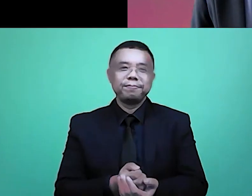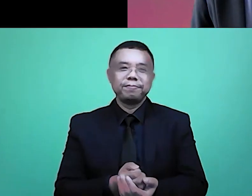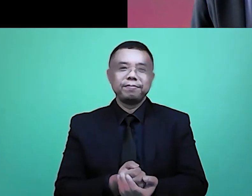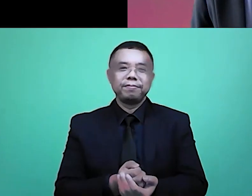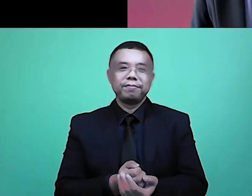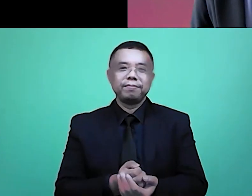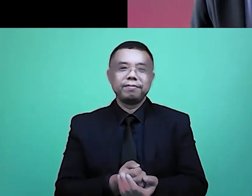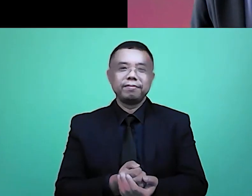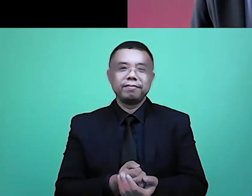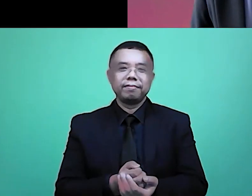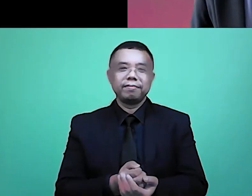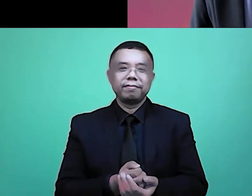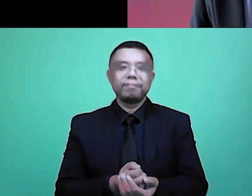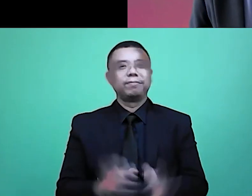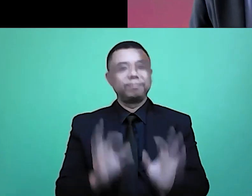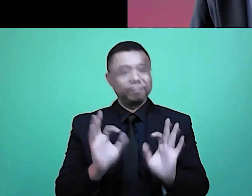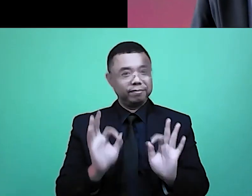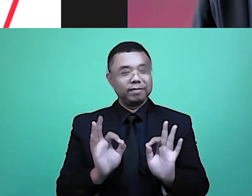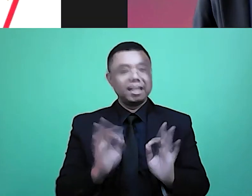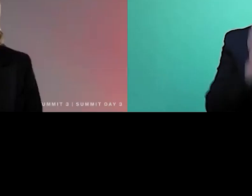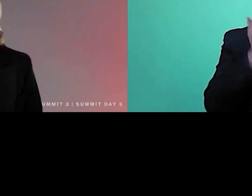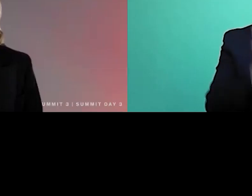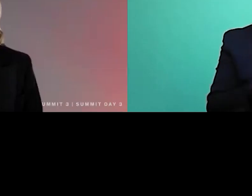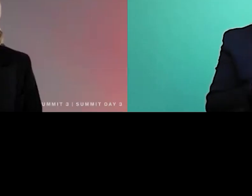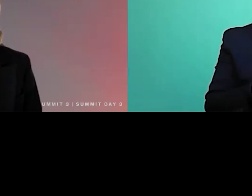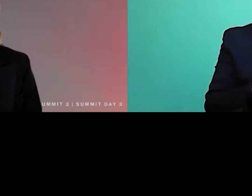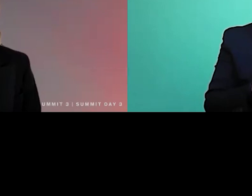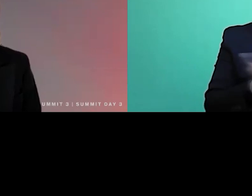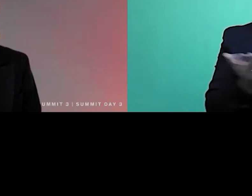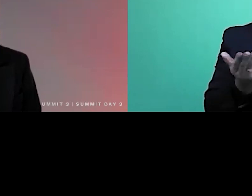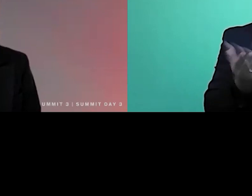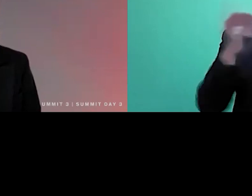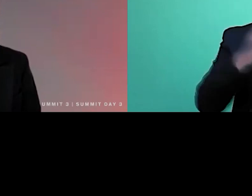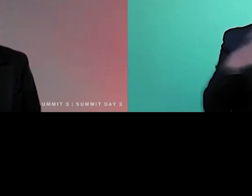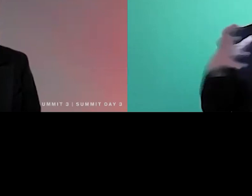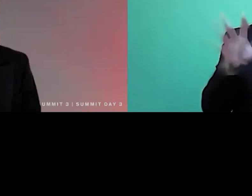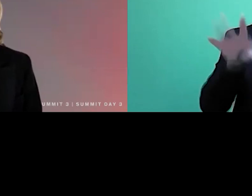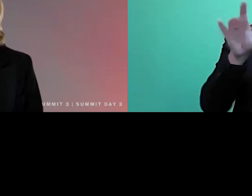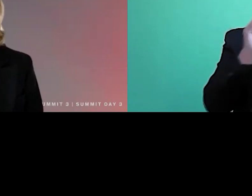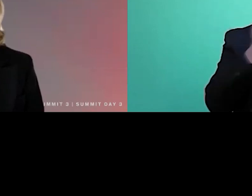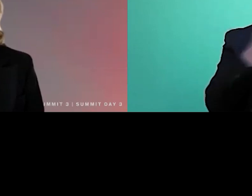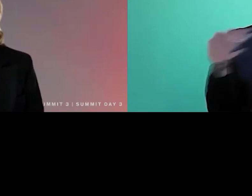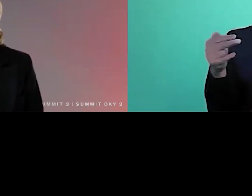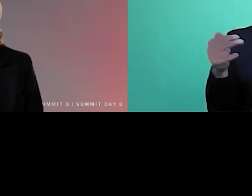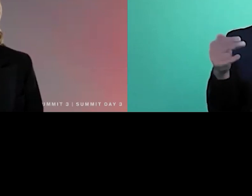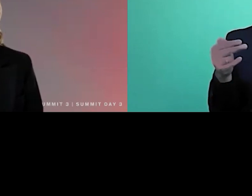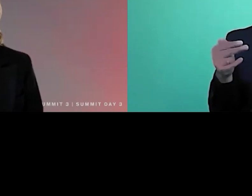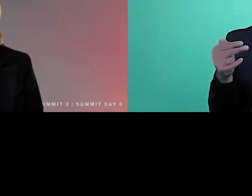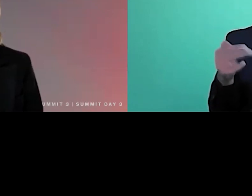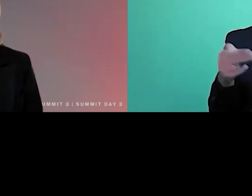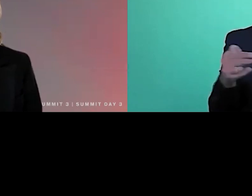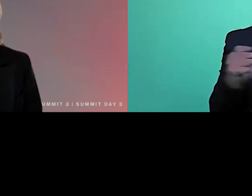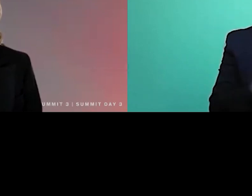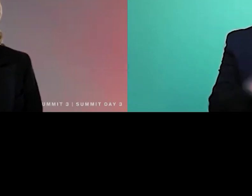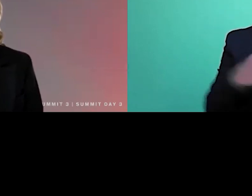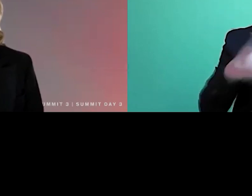Thank you, Penny Williams, the Australian Ambassador to the Republic of Indonesia. And yes, wouldn't it be lovely if we can all catch